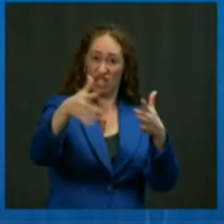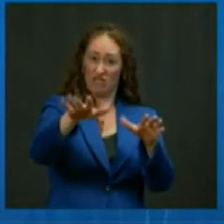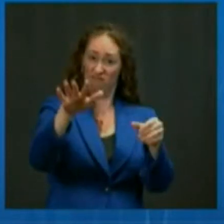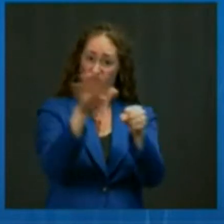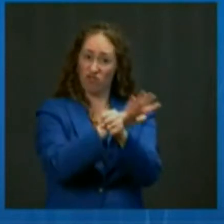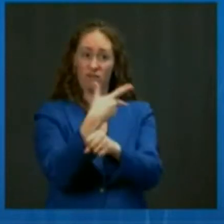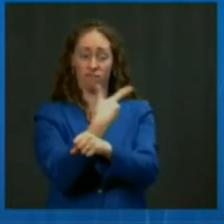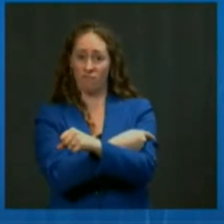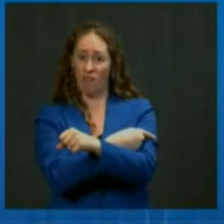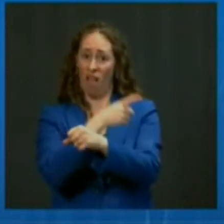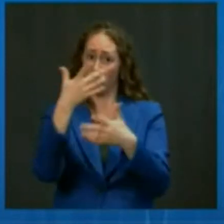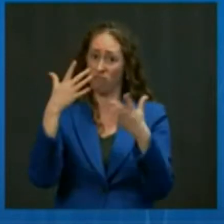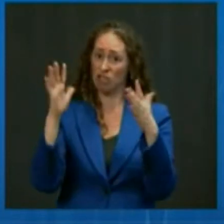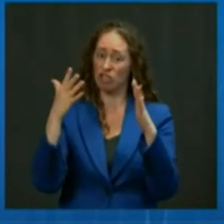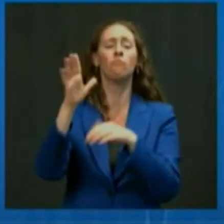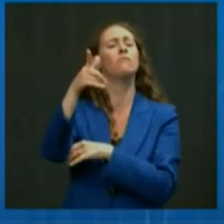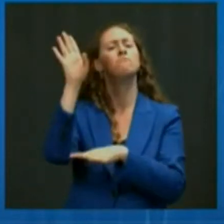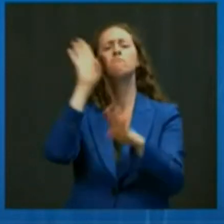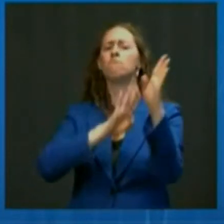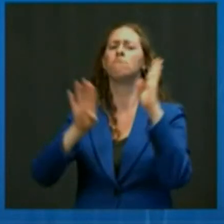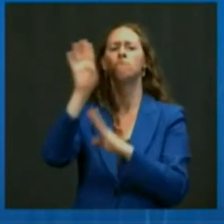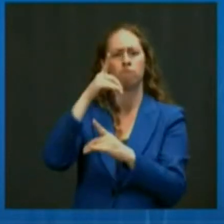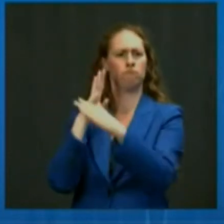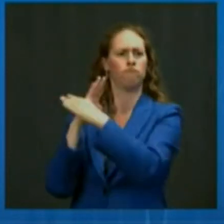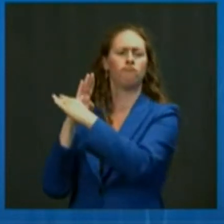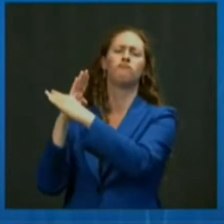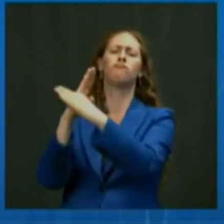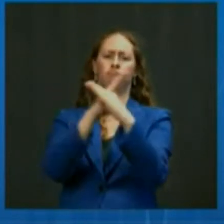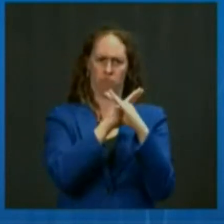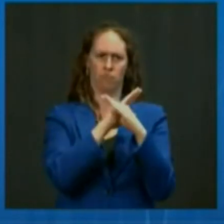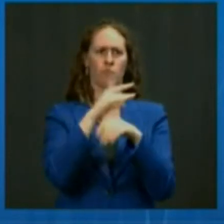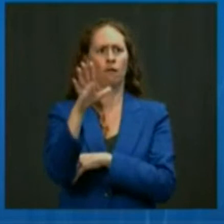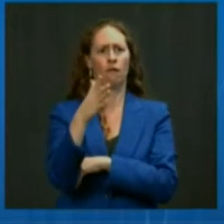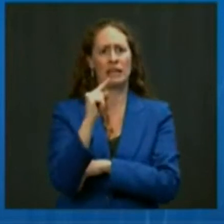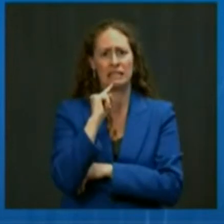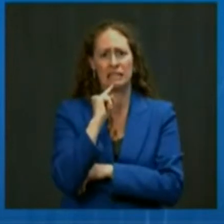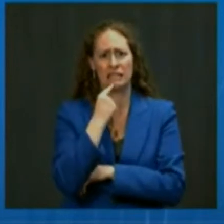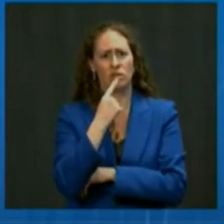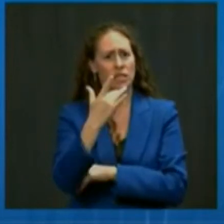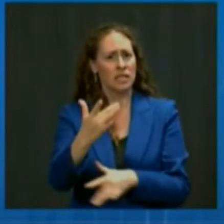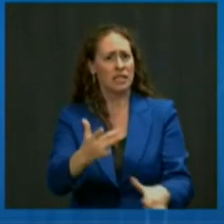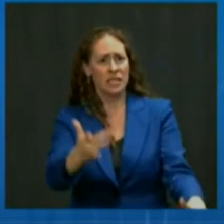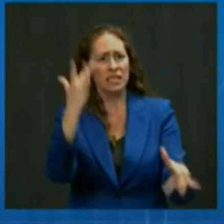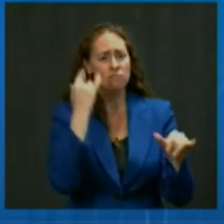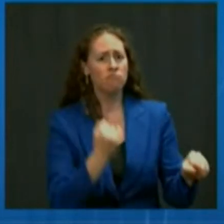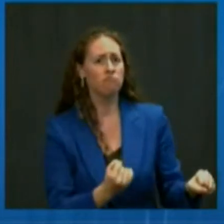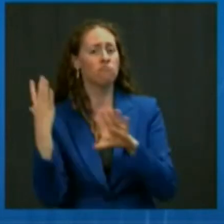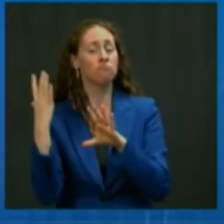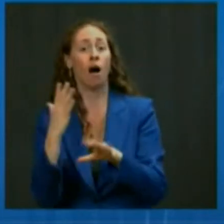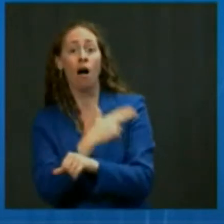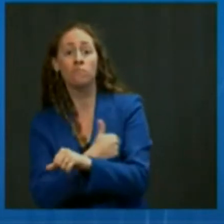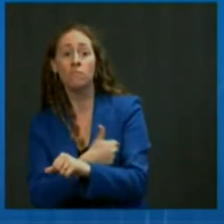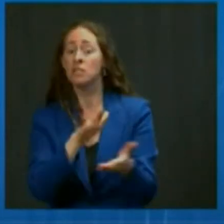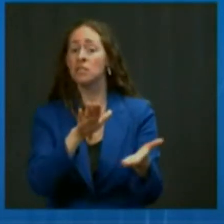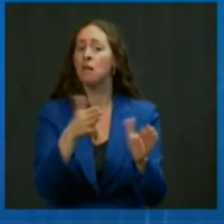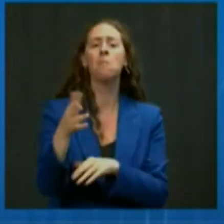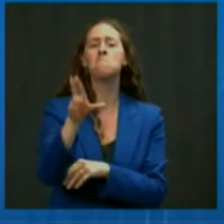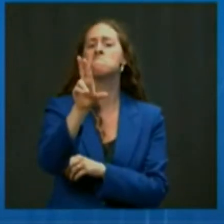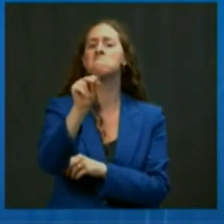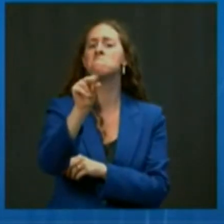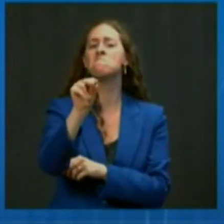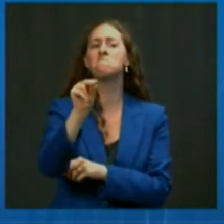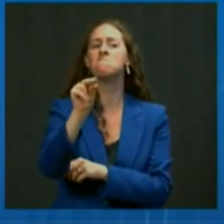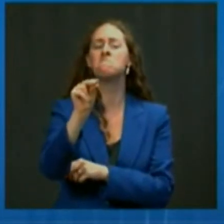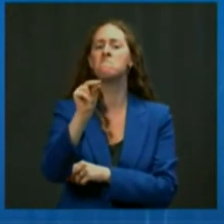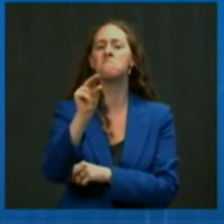from the worst outcomes of COVID-19, severe disease, hospitalization, and death. So we are not recommending that you